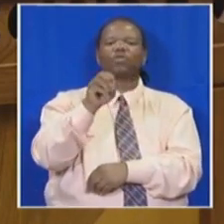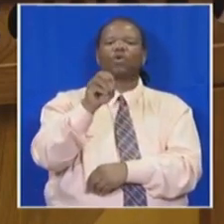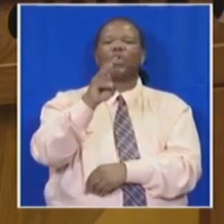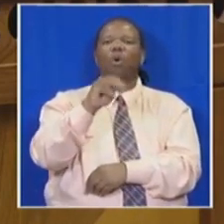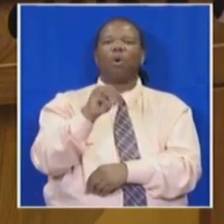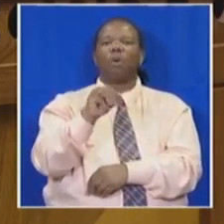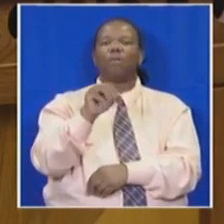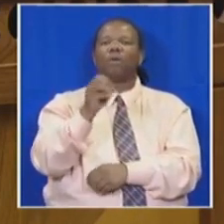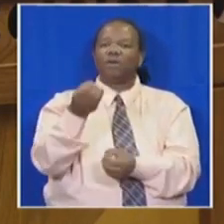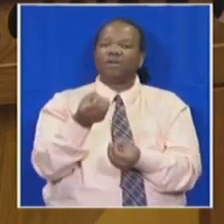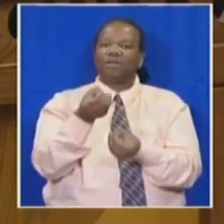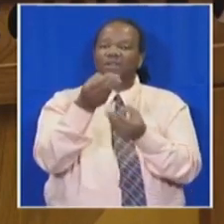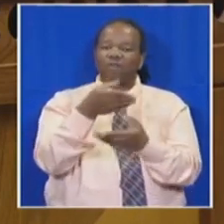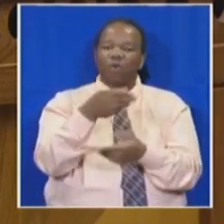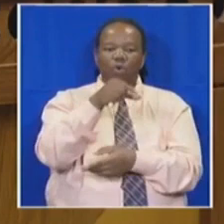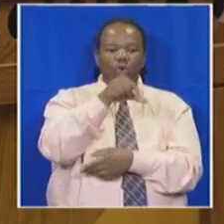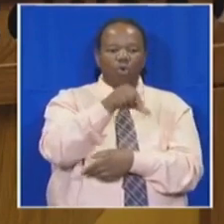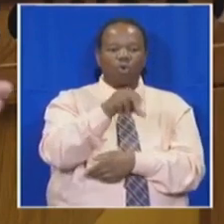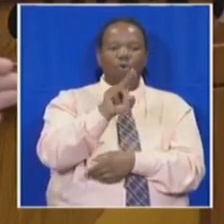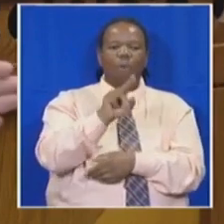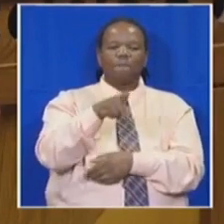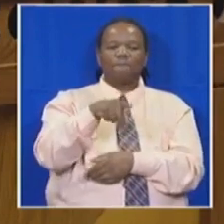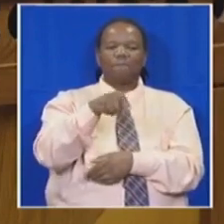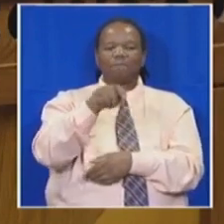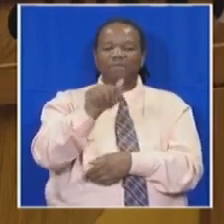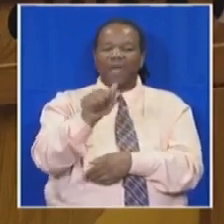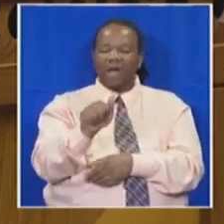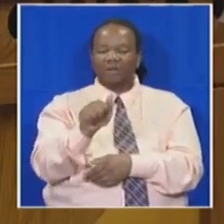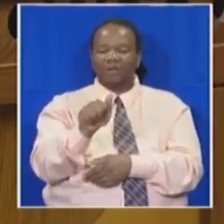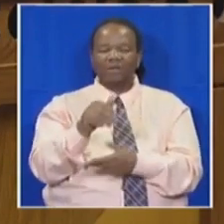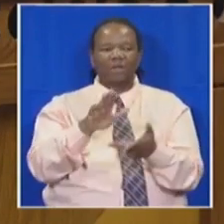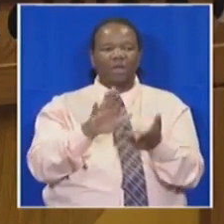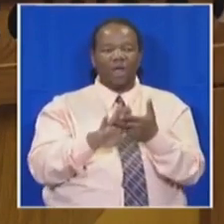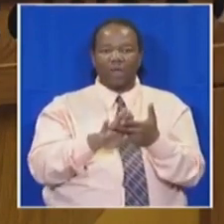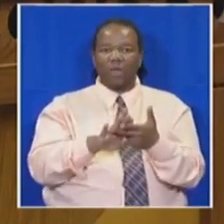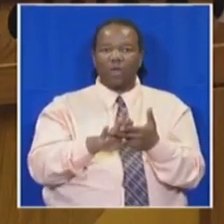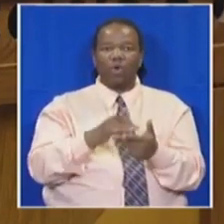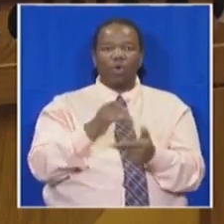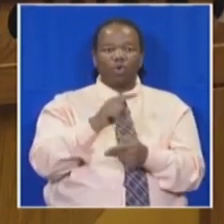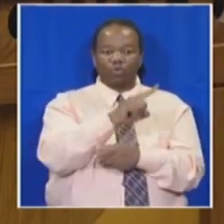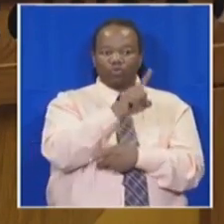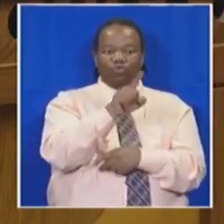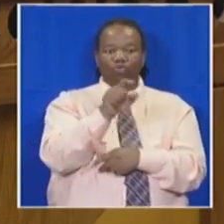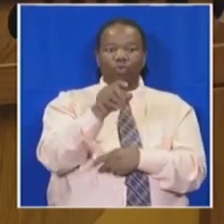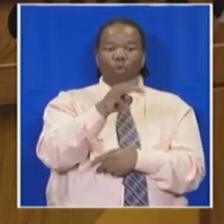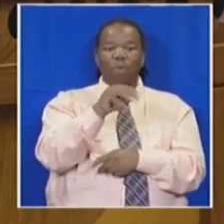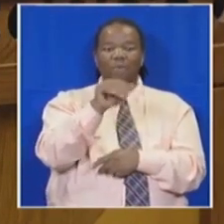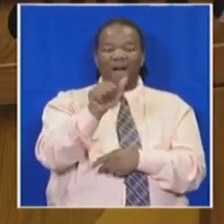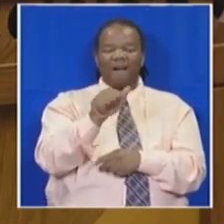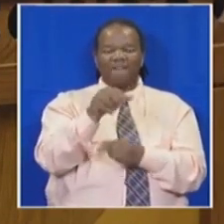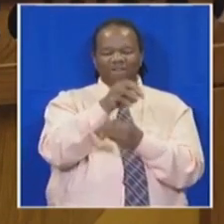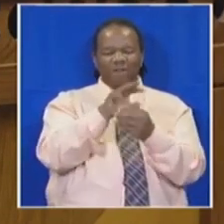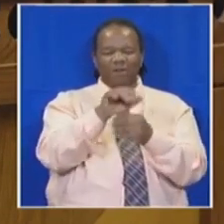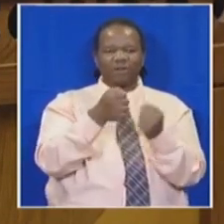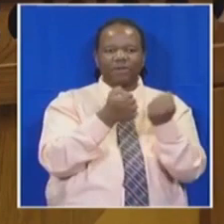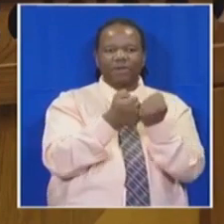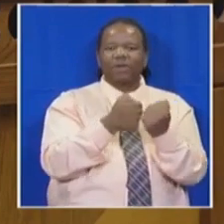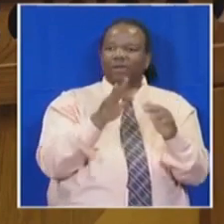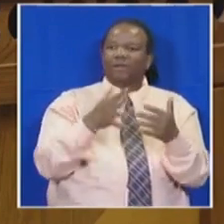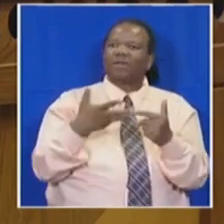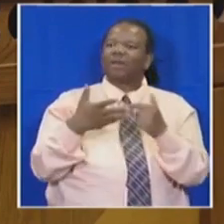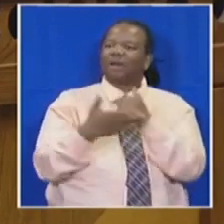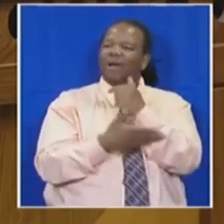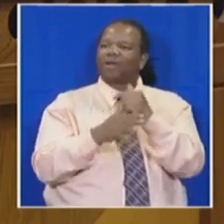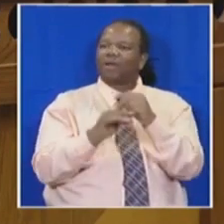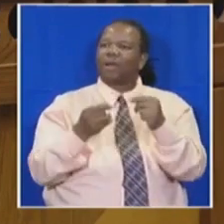to the Guptas and Zuma family members, even if it means the country must go without power. Radical land redistribution